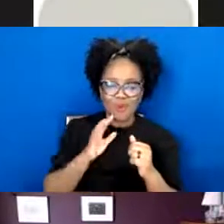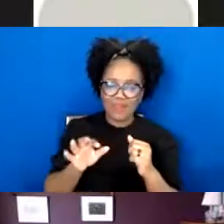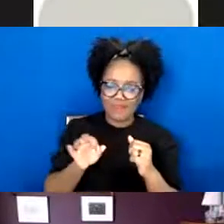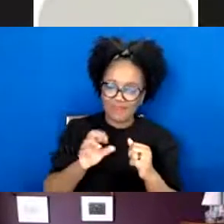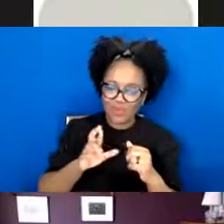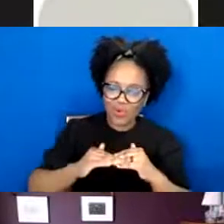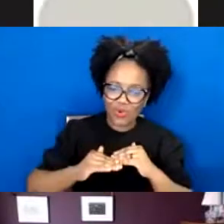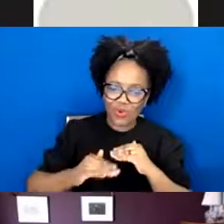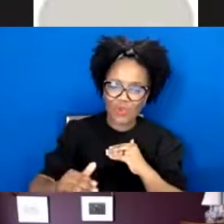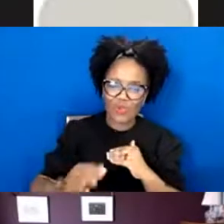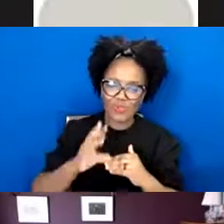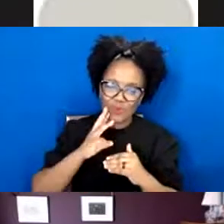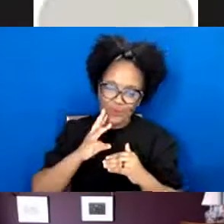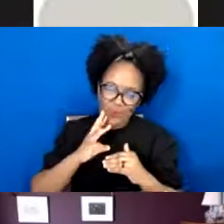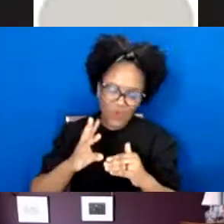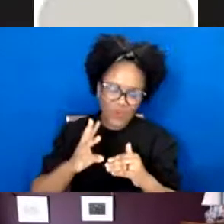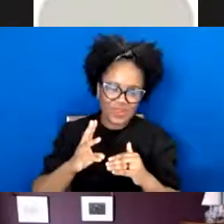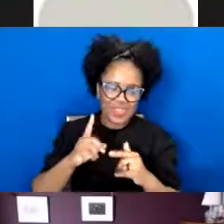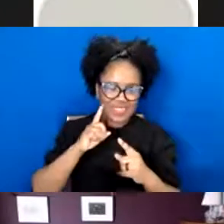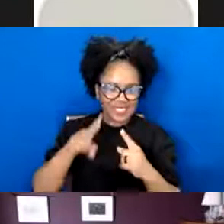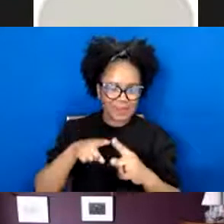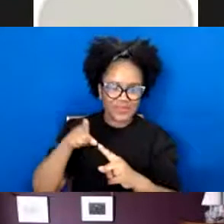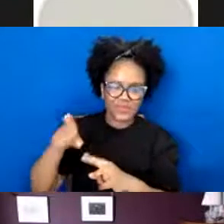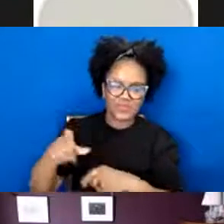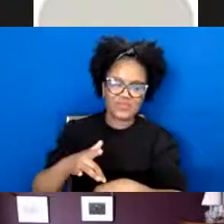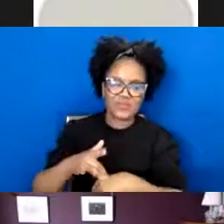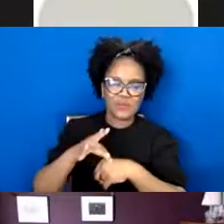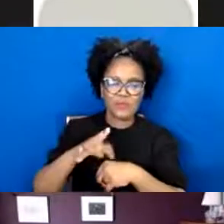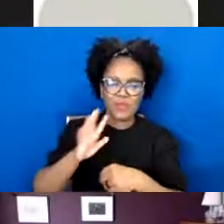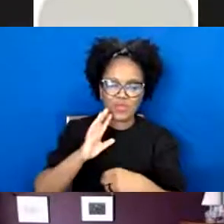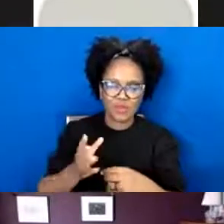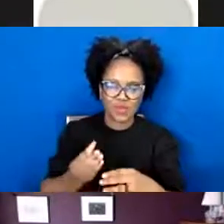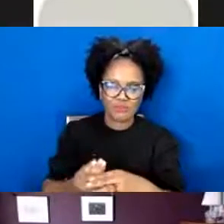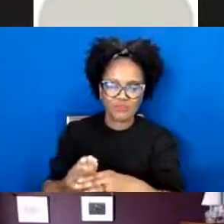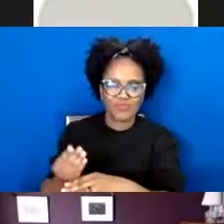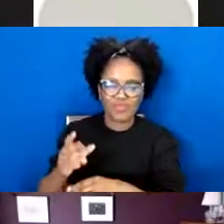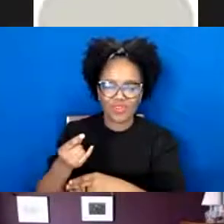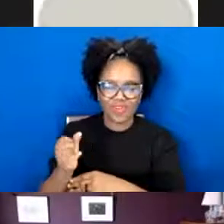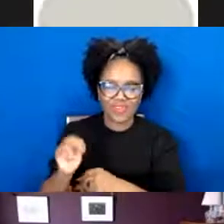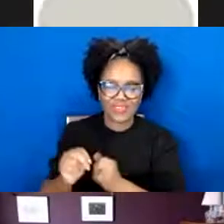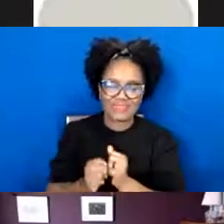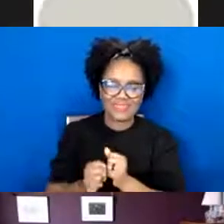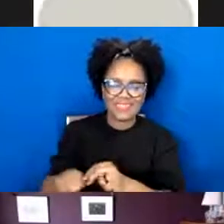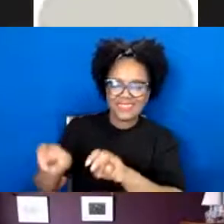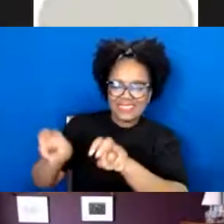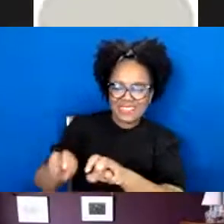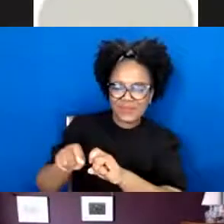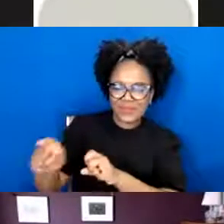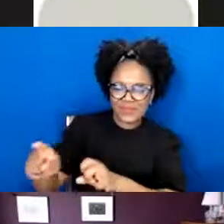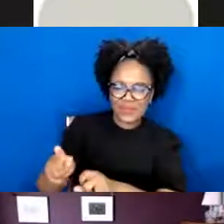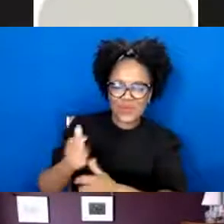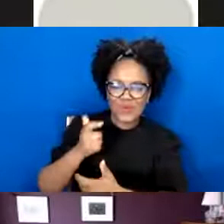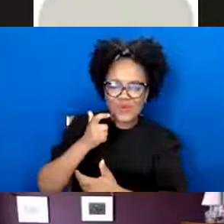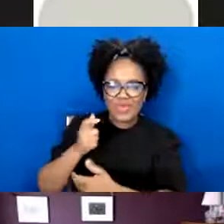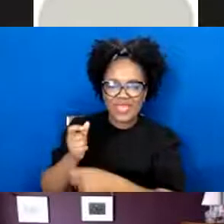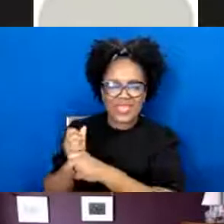to you, hitting baseball with small Louisville sluggers. And then afterward, I would sit next to you over the covers and I